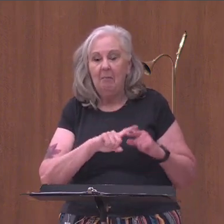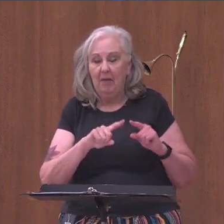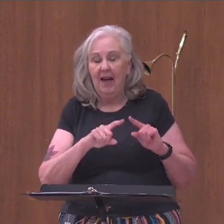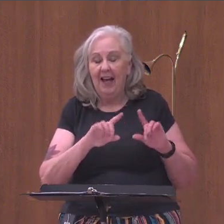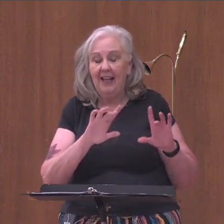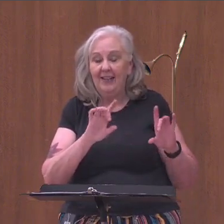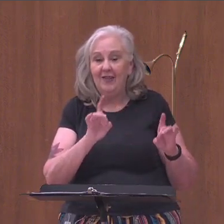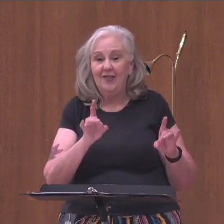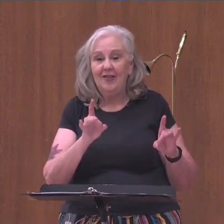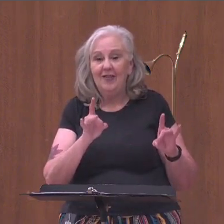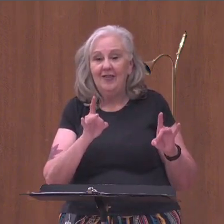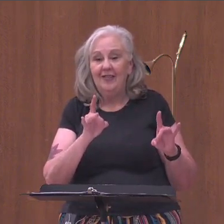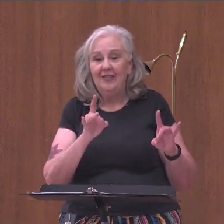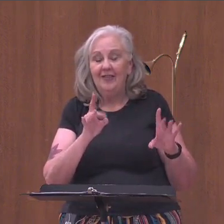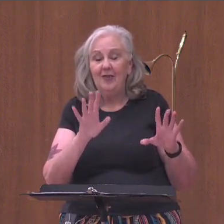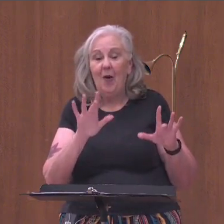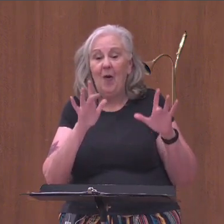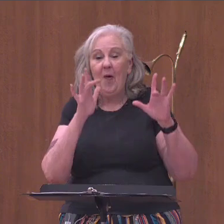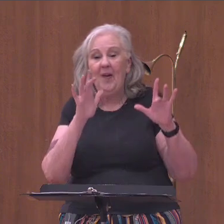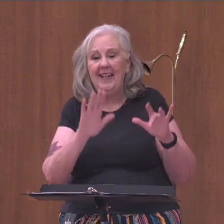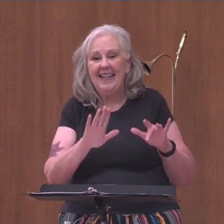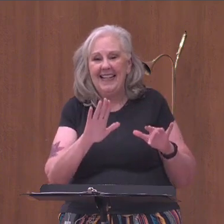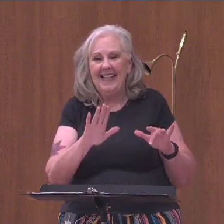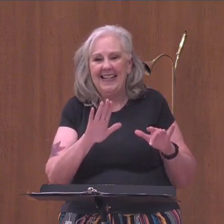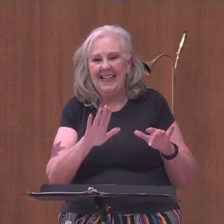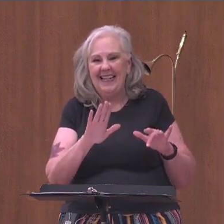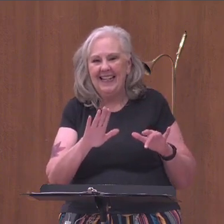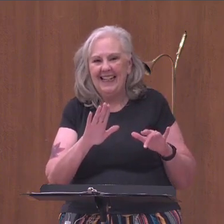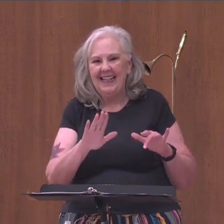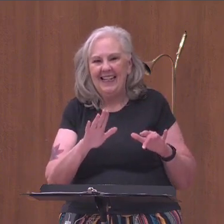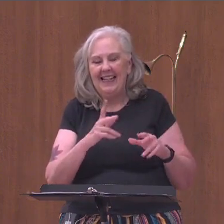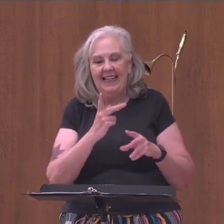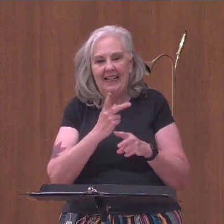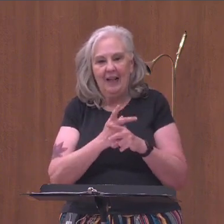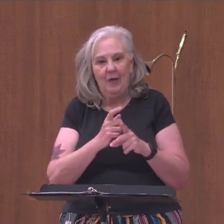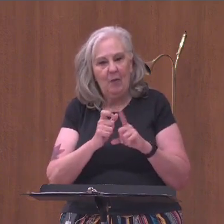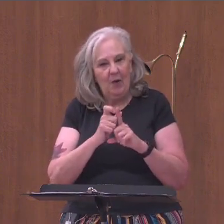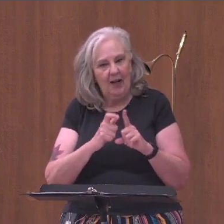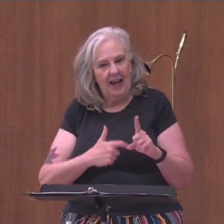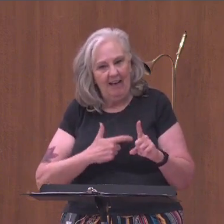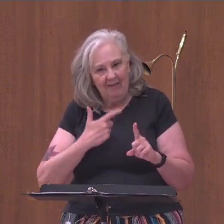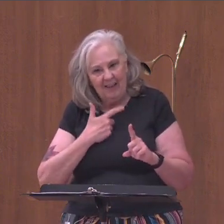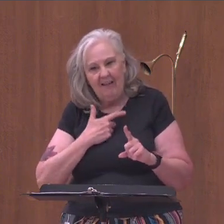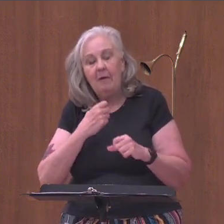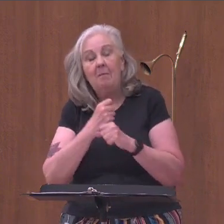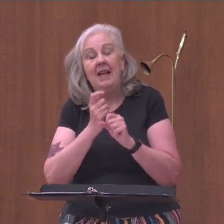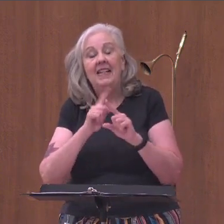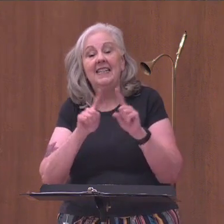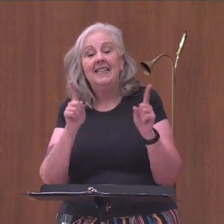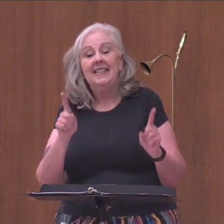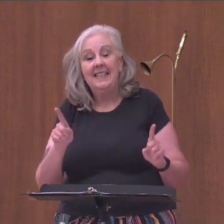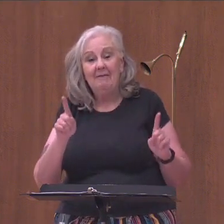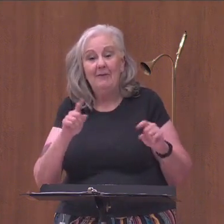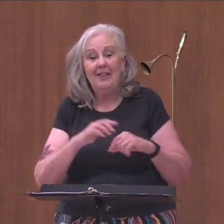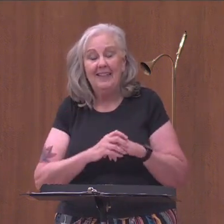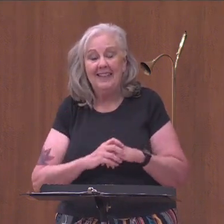He shone like a star, holding fast to the word of life, and it made a difference.